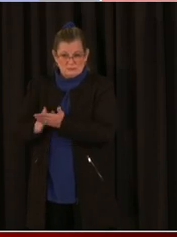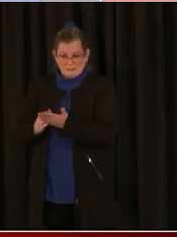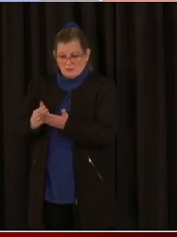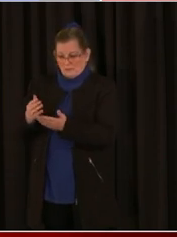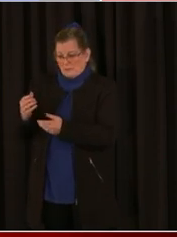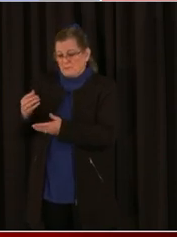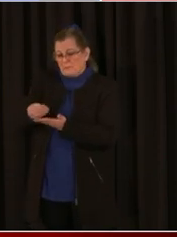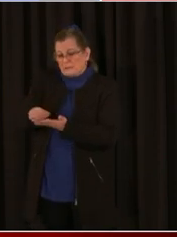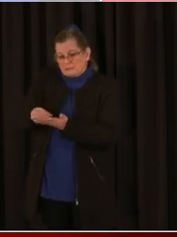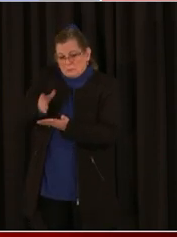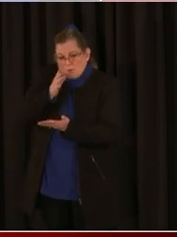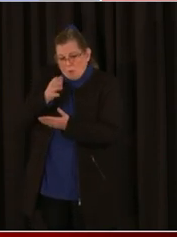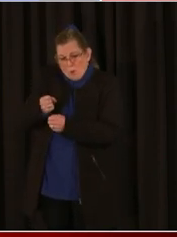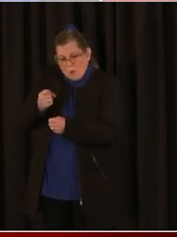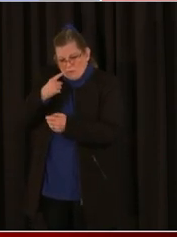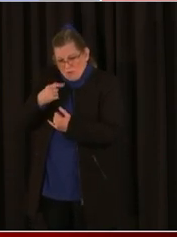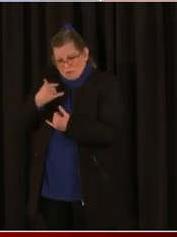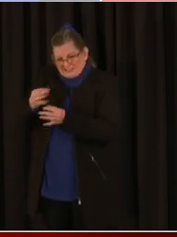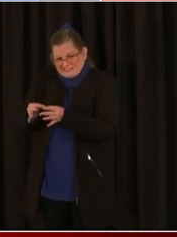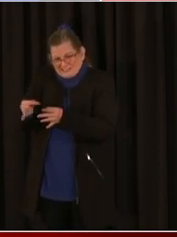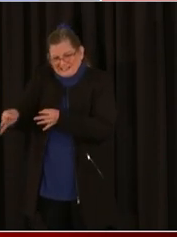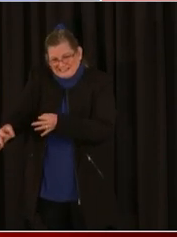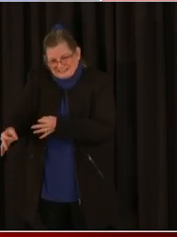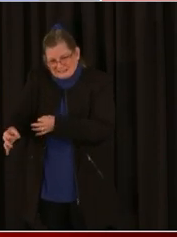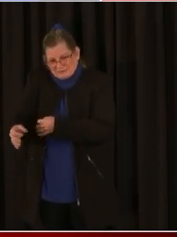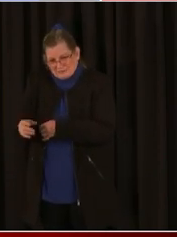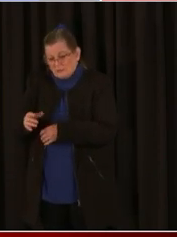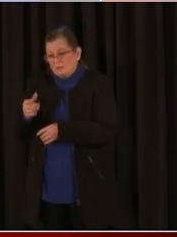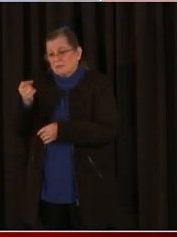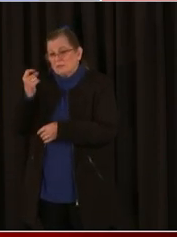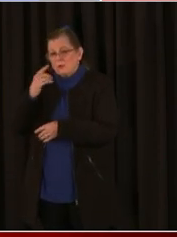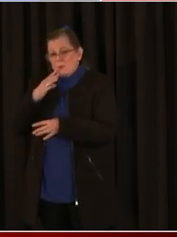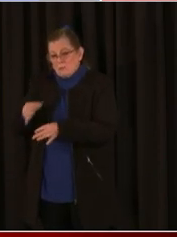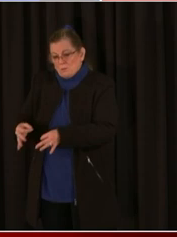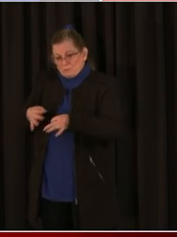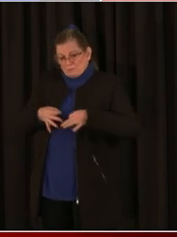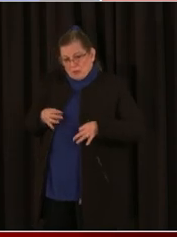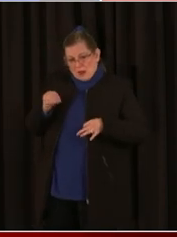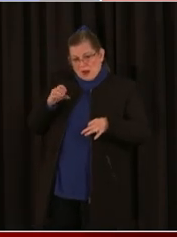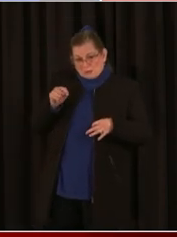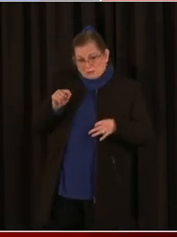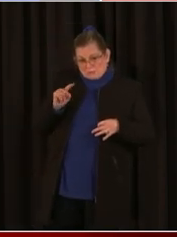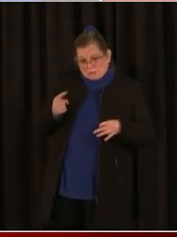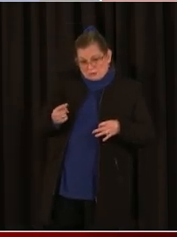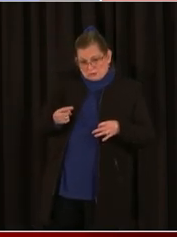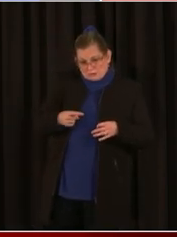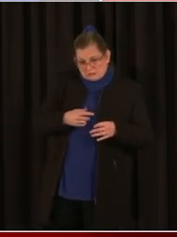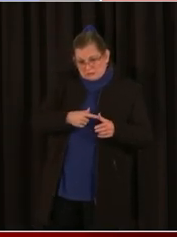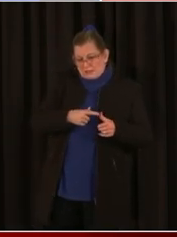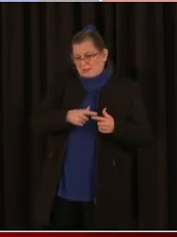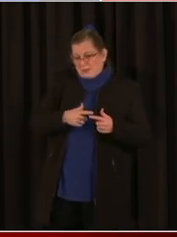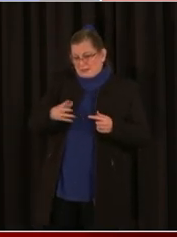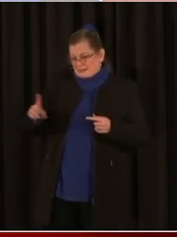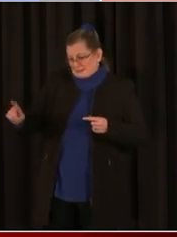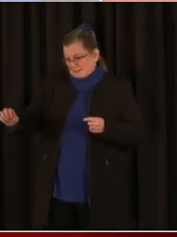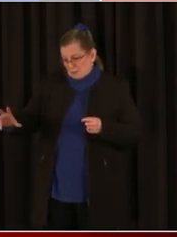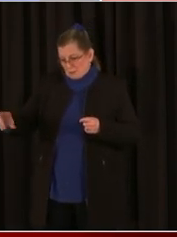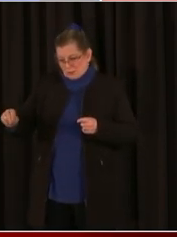fiscal budget. So on October 1st, that's already in the budget, and in that sense, no longer in the fund balance.